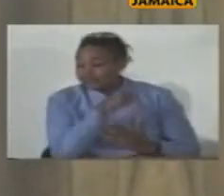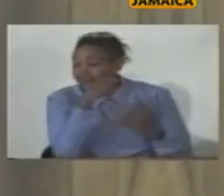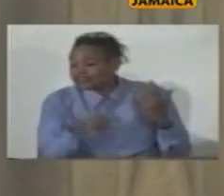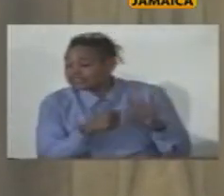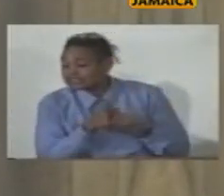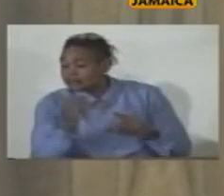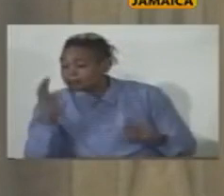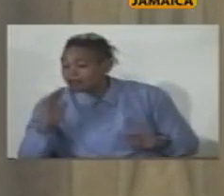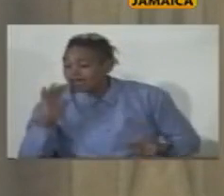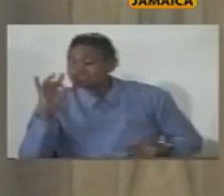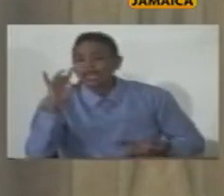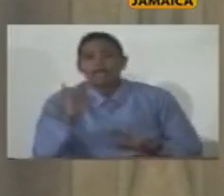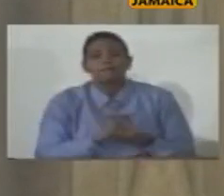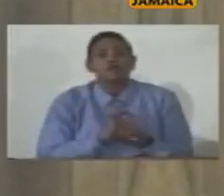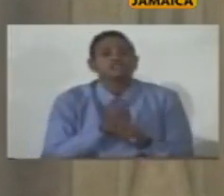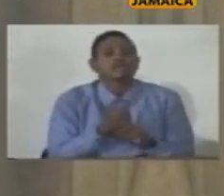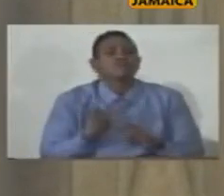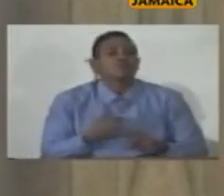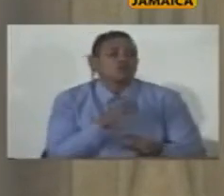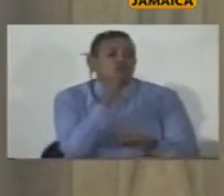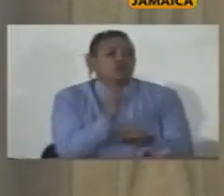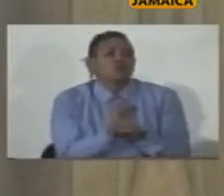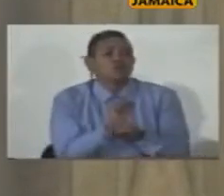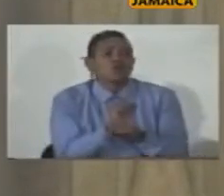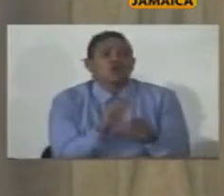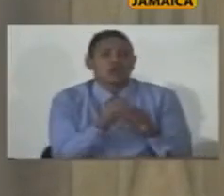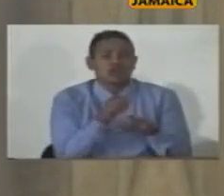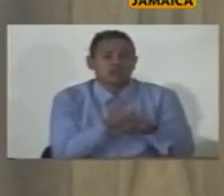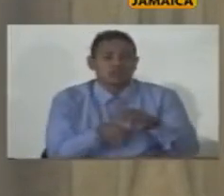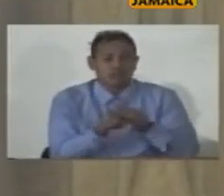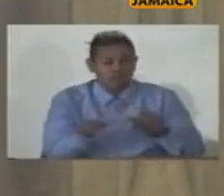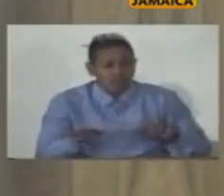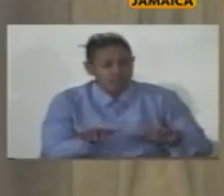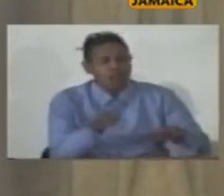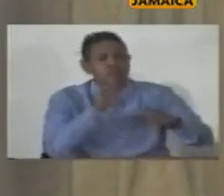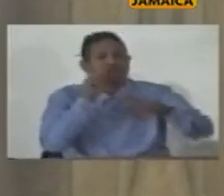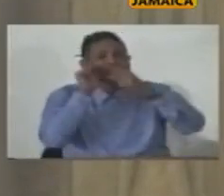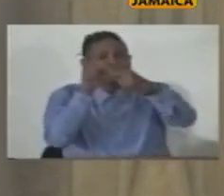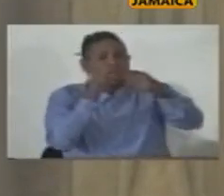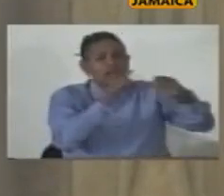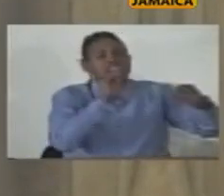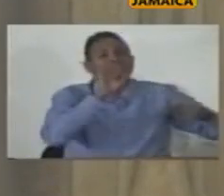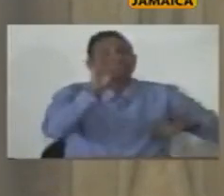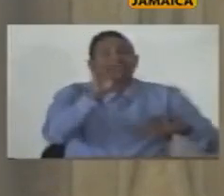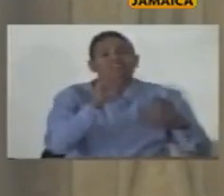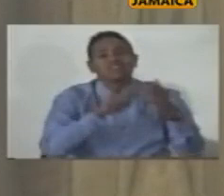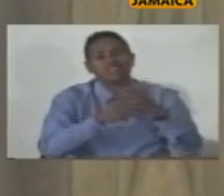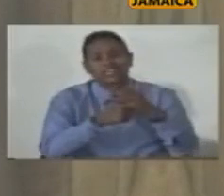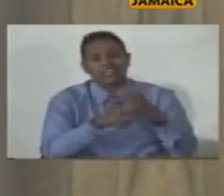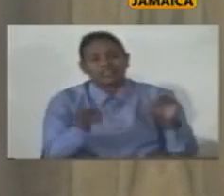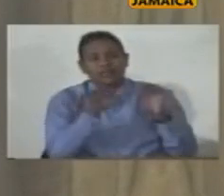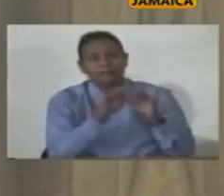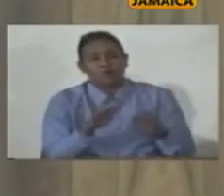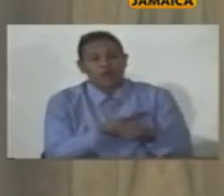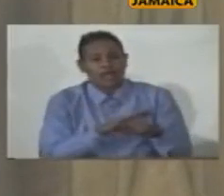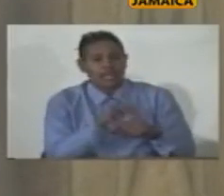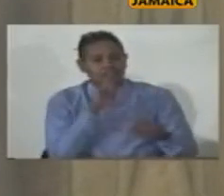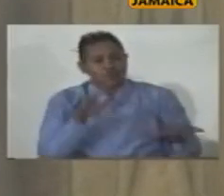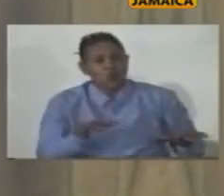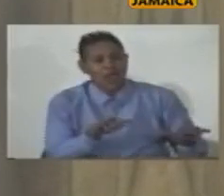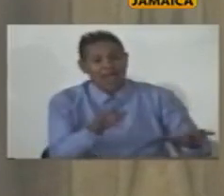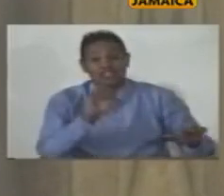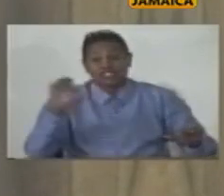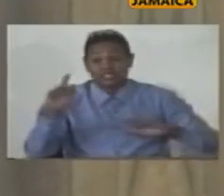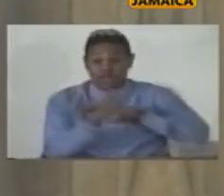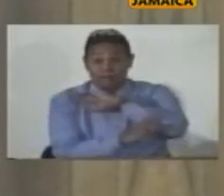8 months, we have been working unceasingly, targeting 7 key areas to action East Portland's